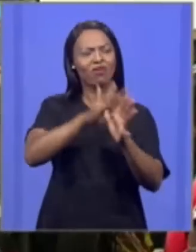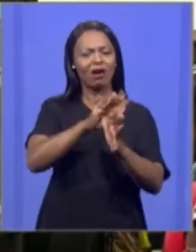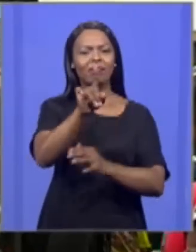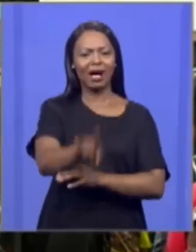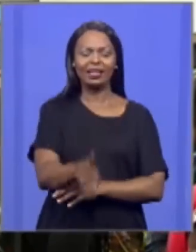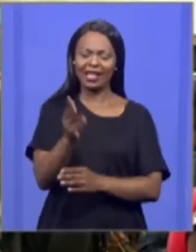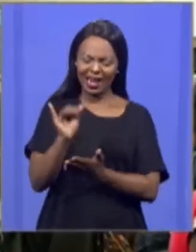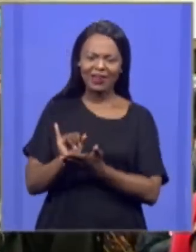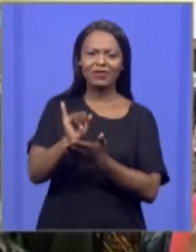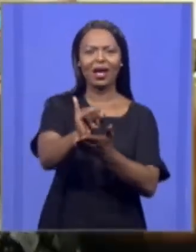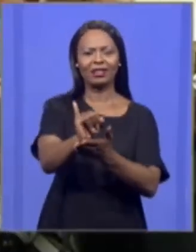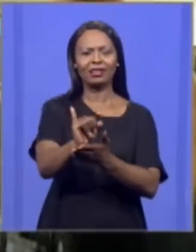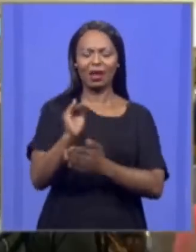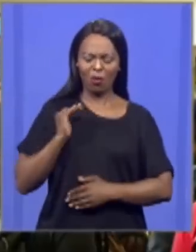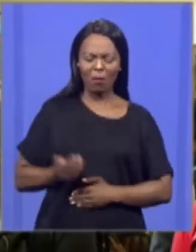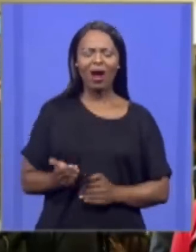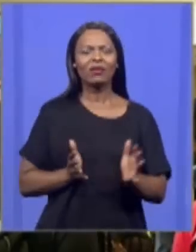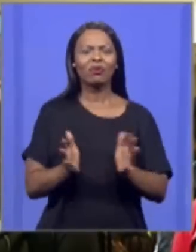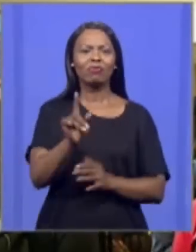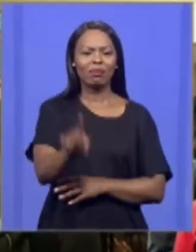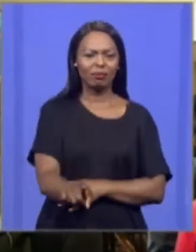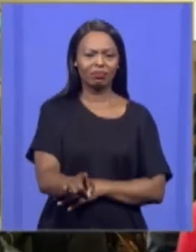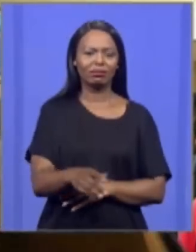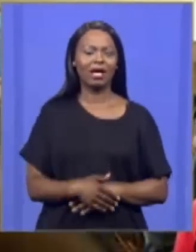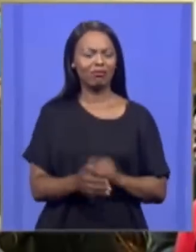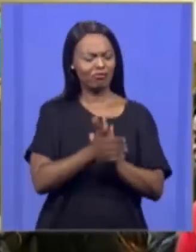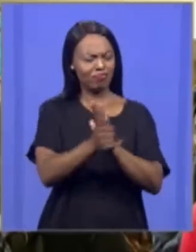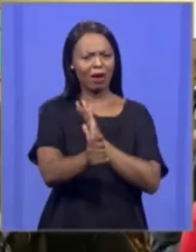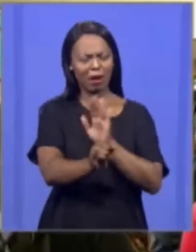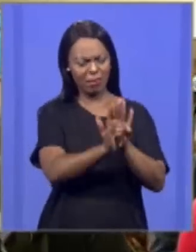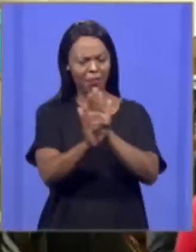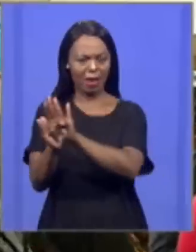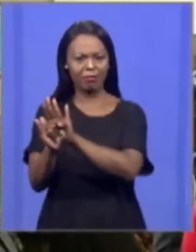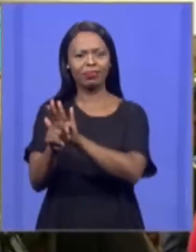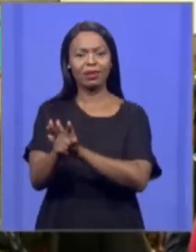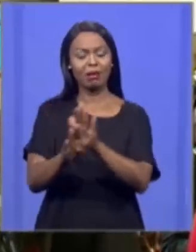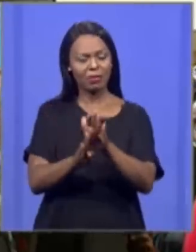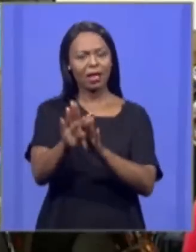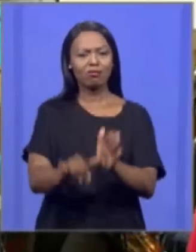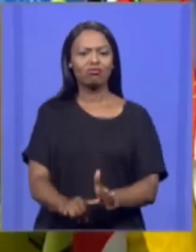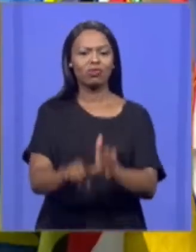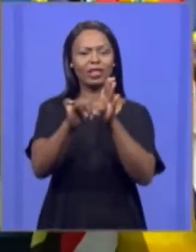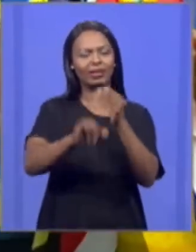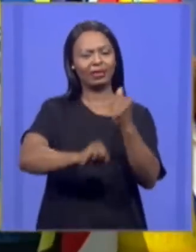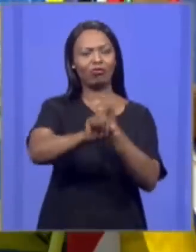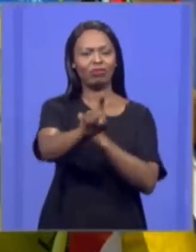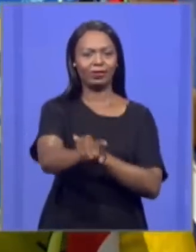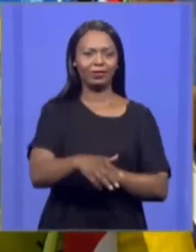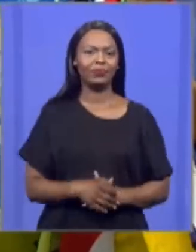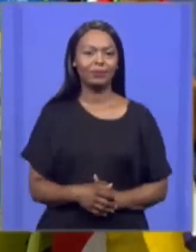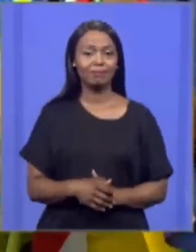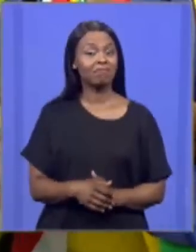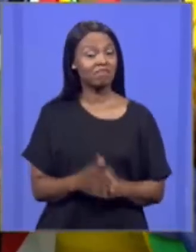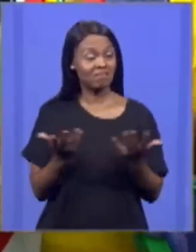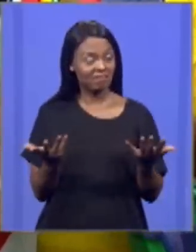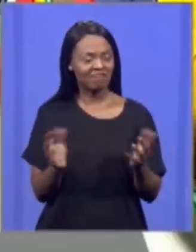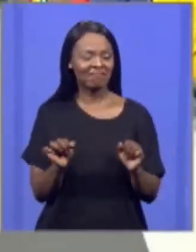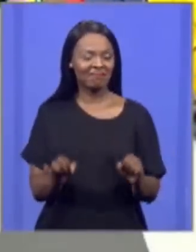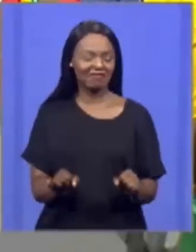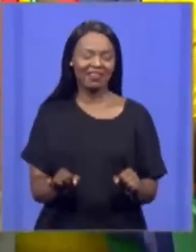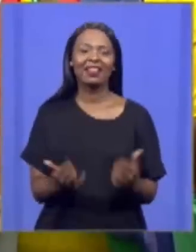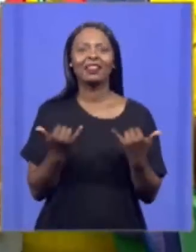we're investing in men football. Let's identify talent, but most importantly, let's give them support. Go letetšwe gore tsela